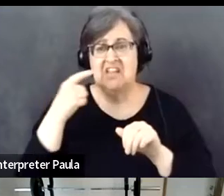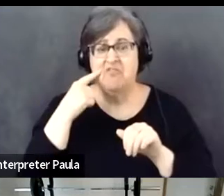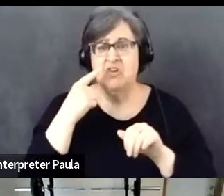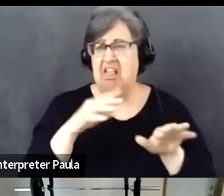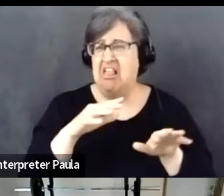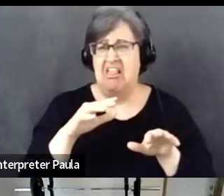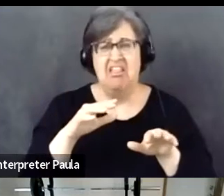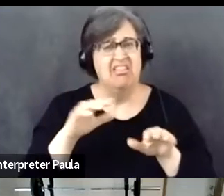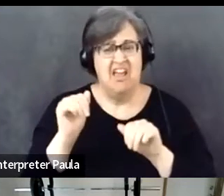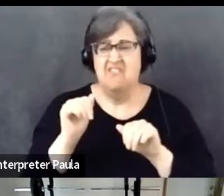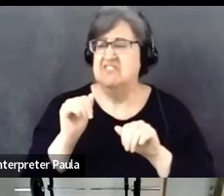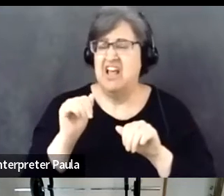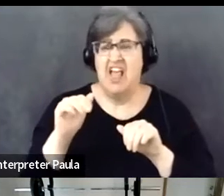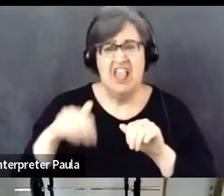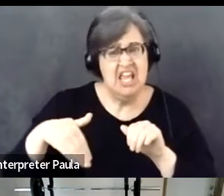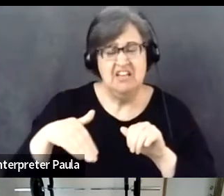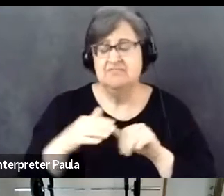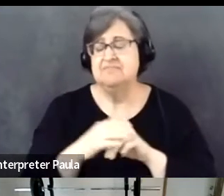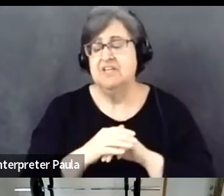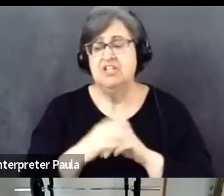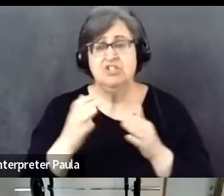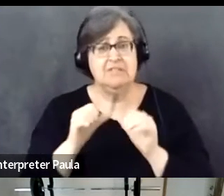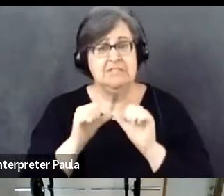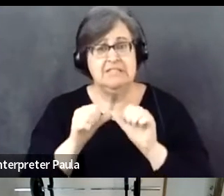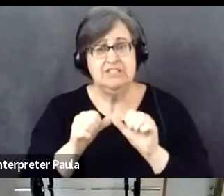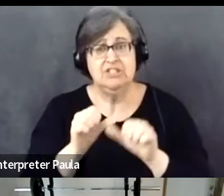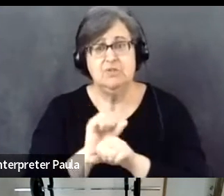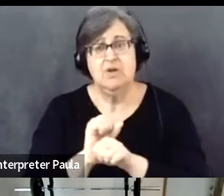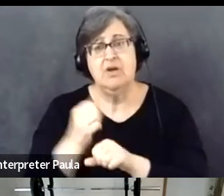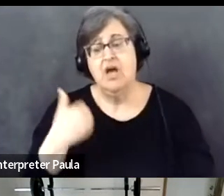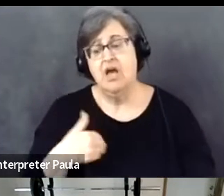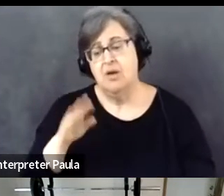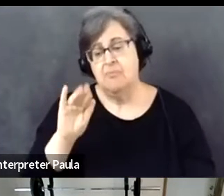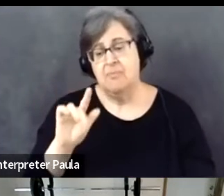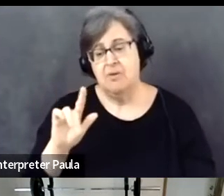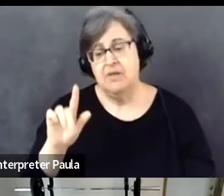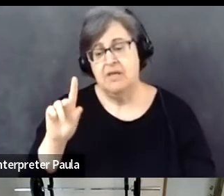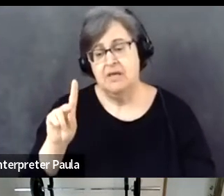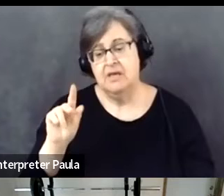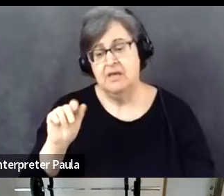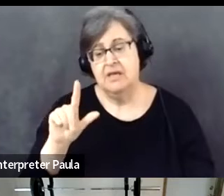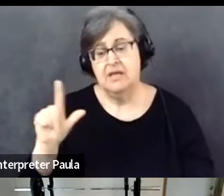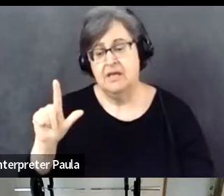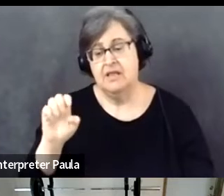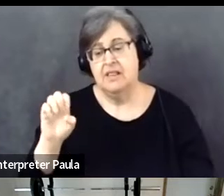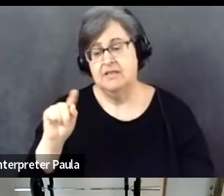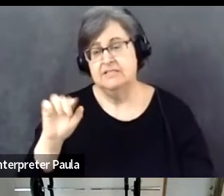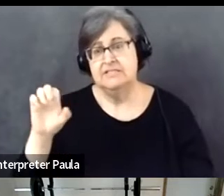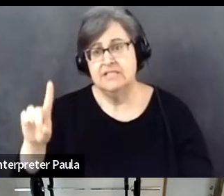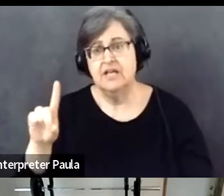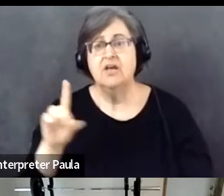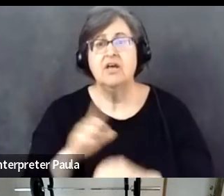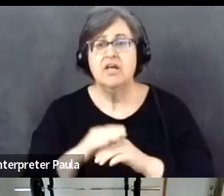see continue to move forward. So I'm Bill Collisted. I am the Public Policy Manager with the Iowa